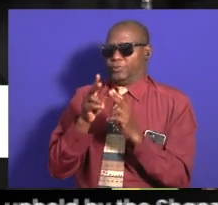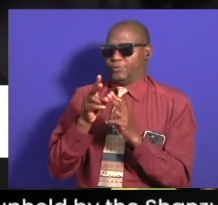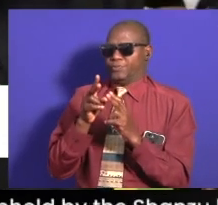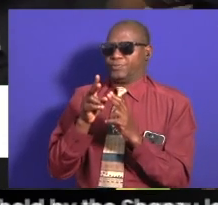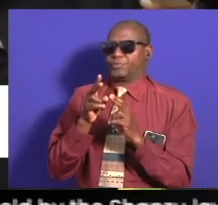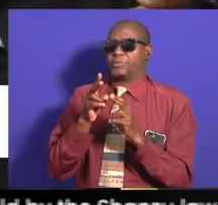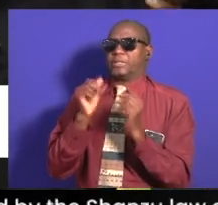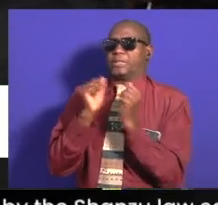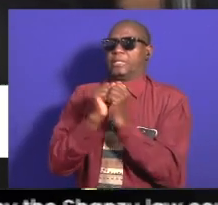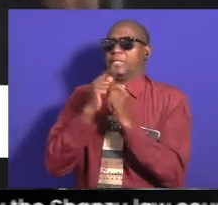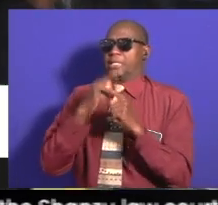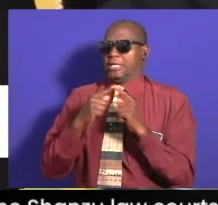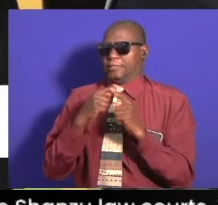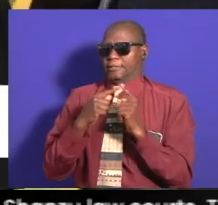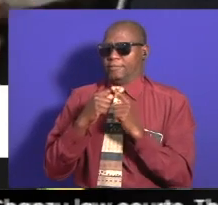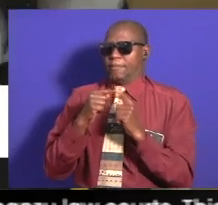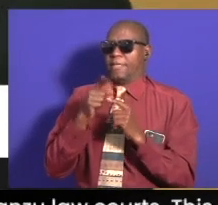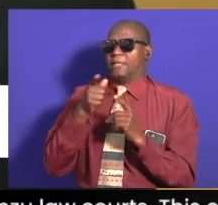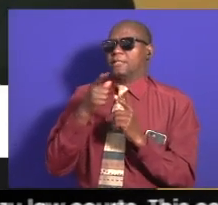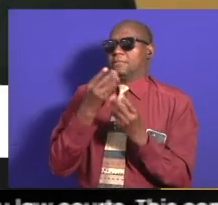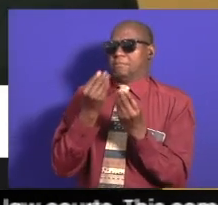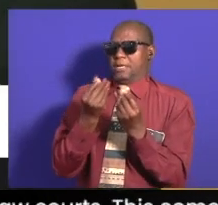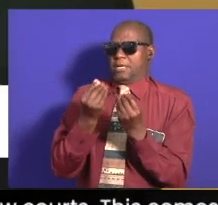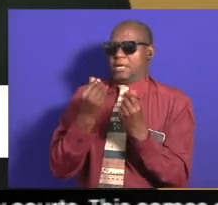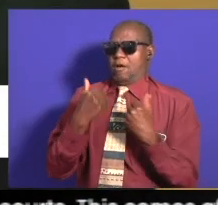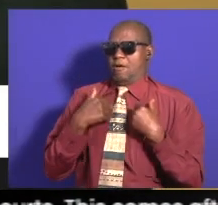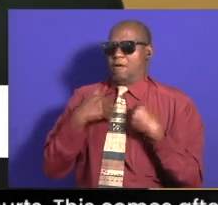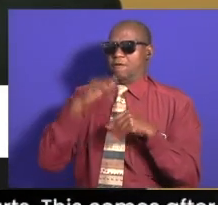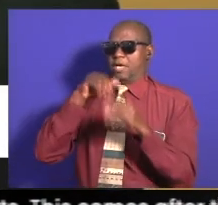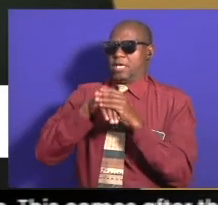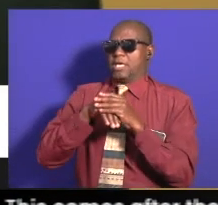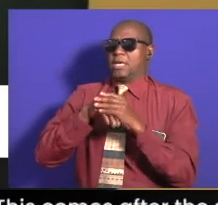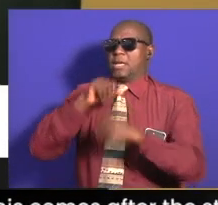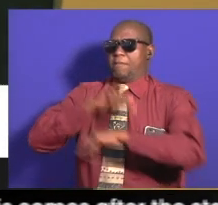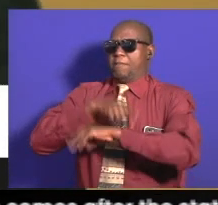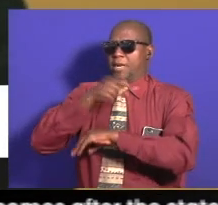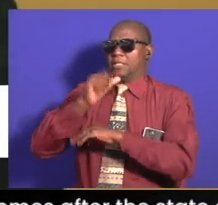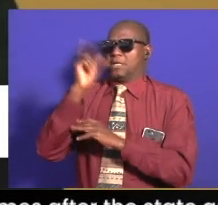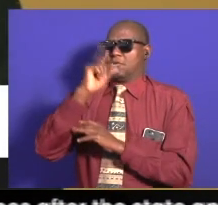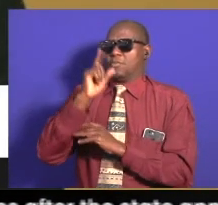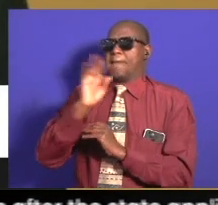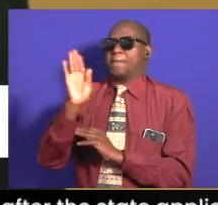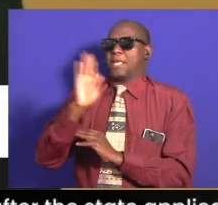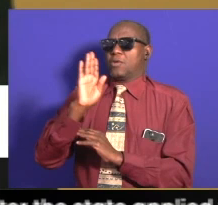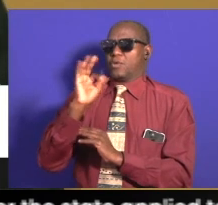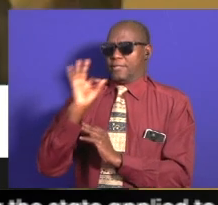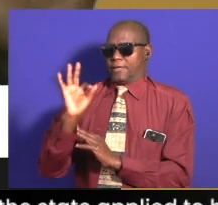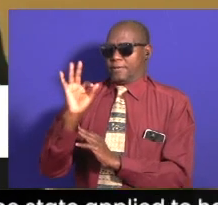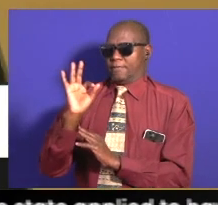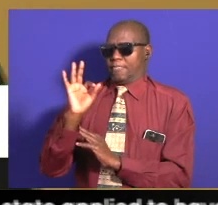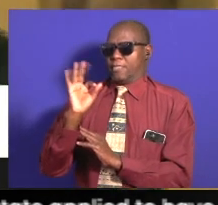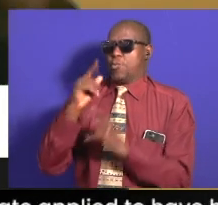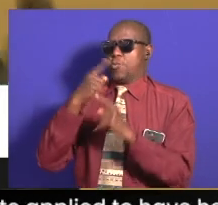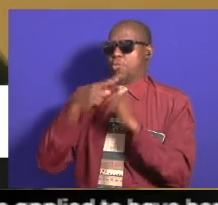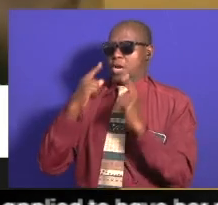2022, miaka kumi, ile pesa imewekwa kwa bursary Nairobi ilikuwa ni bilioni tatu. Kwa mwaka